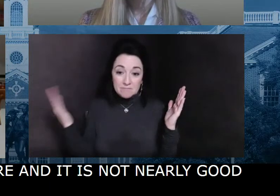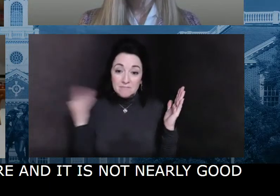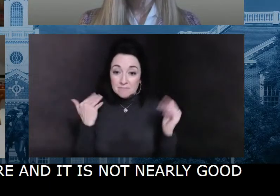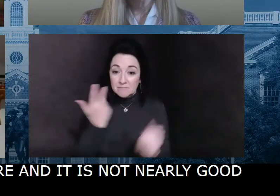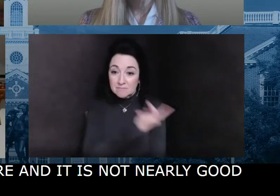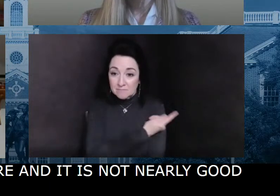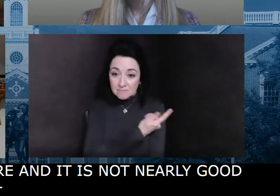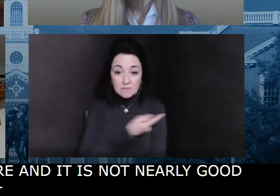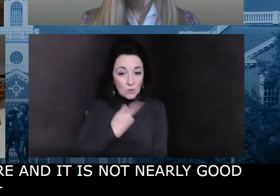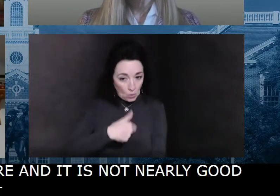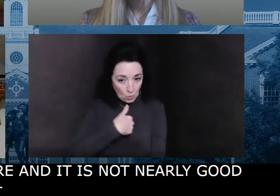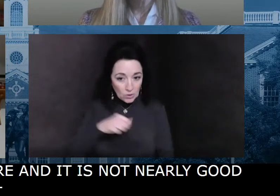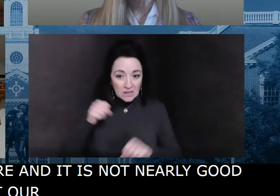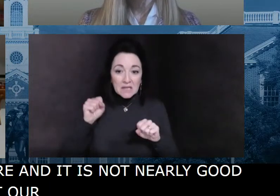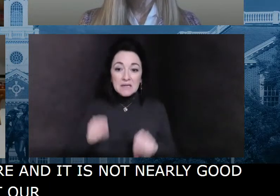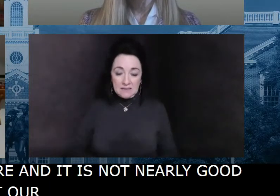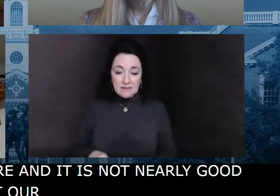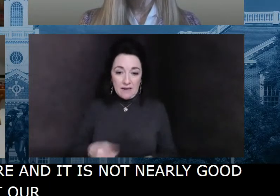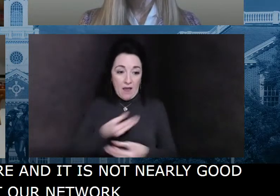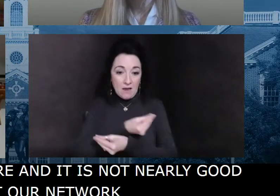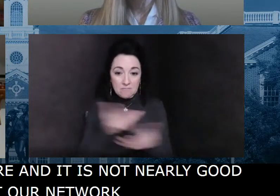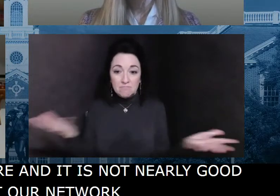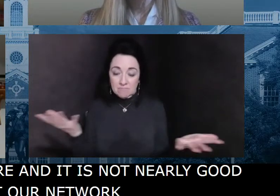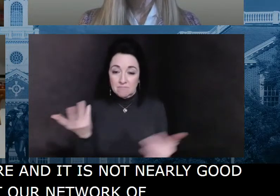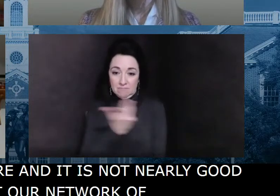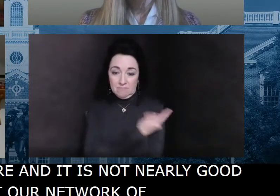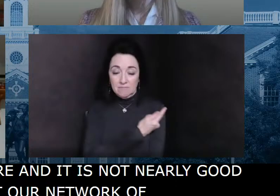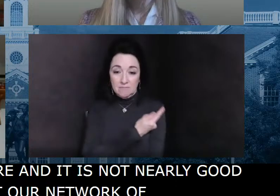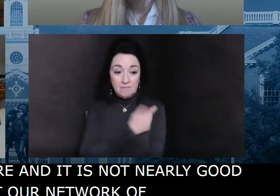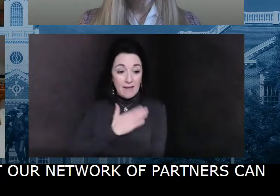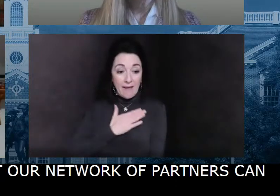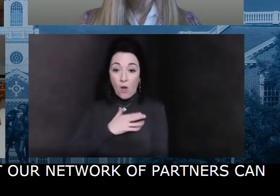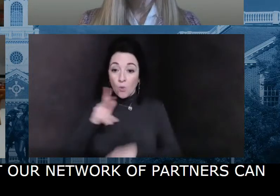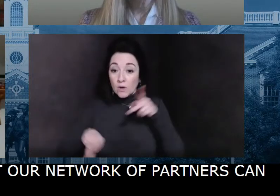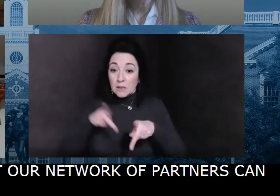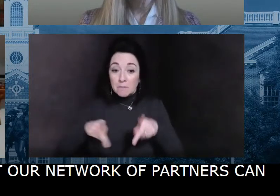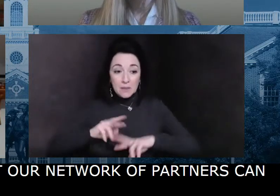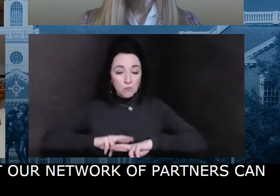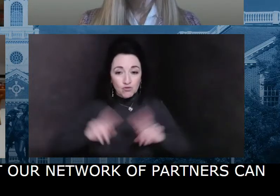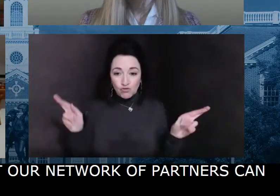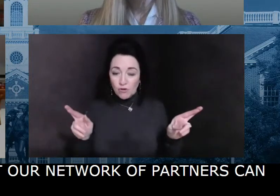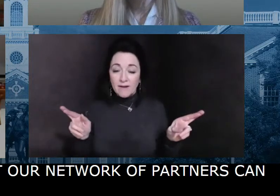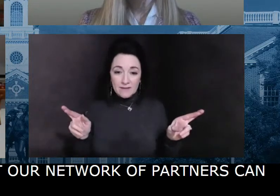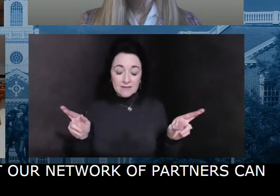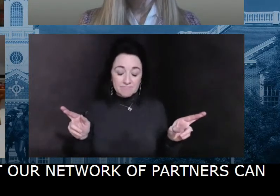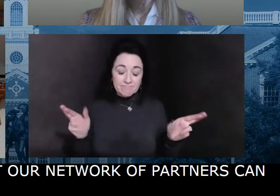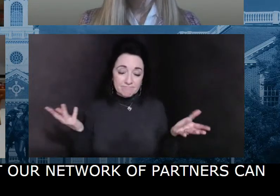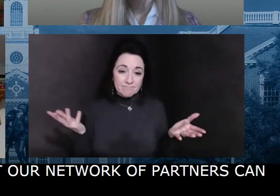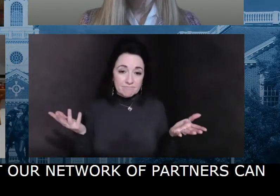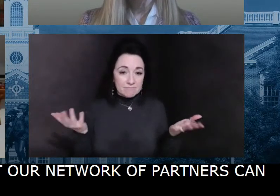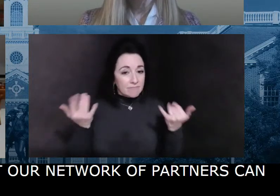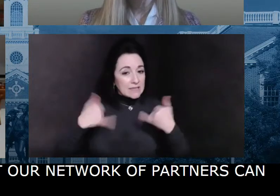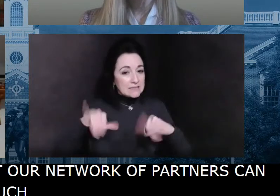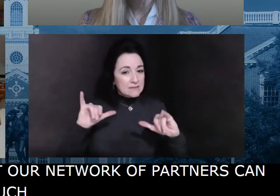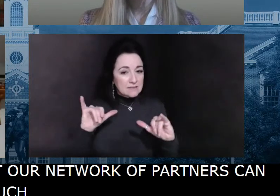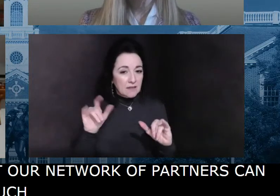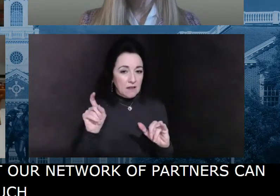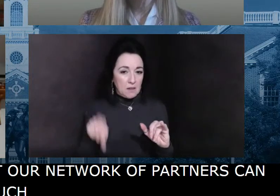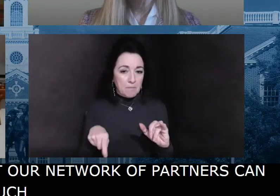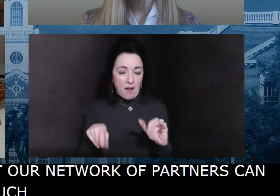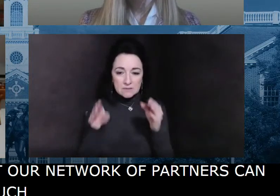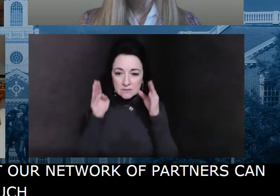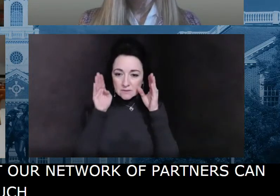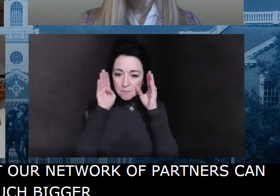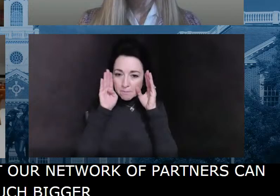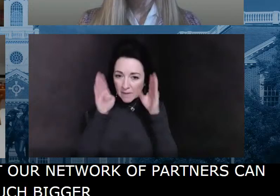bigger numbers than that. It's just to be a function of supply. We still have to pay attention